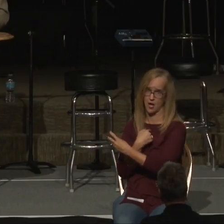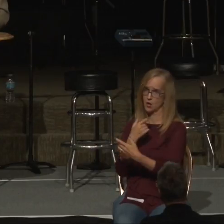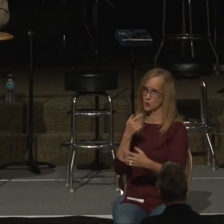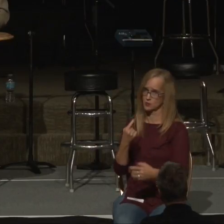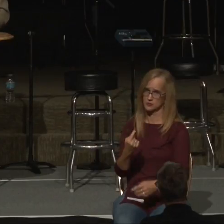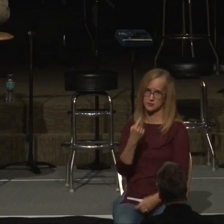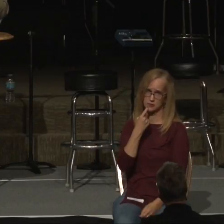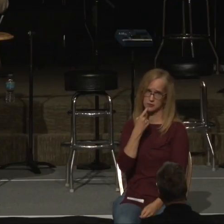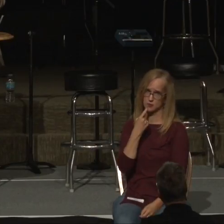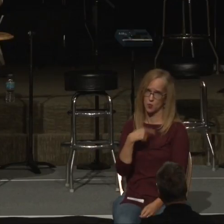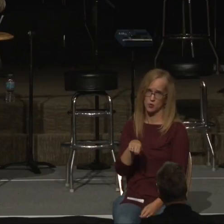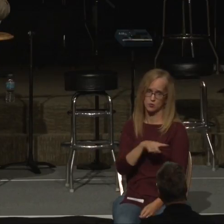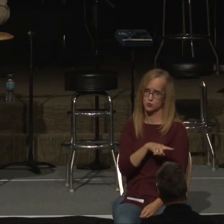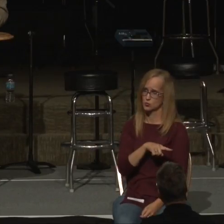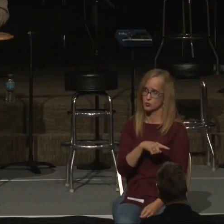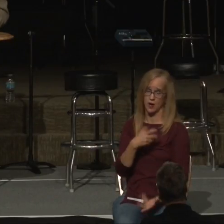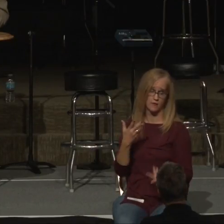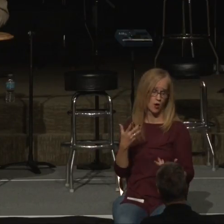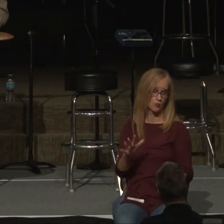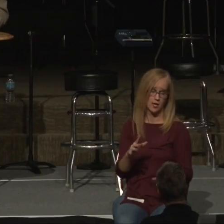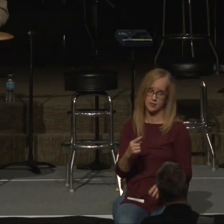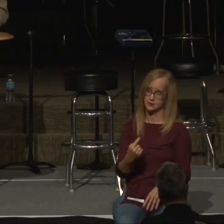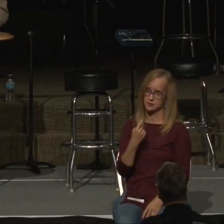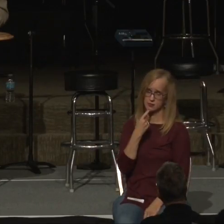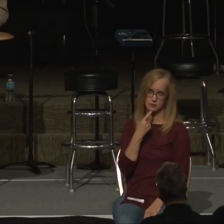disappoint you. And I'm sure I already have.